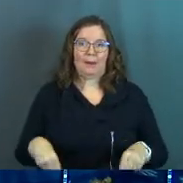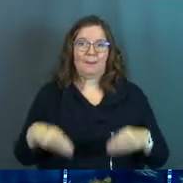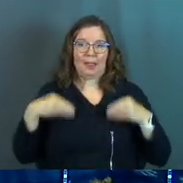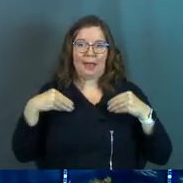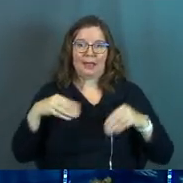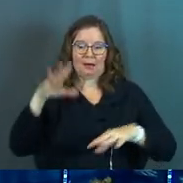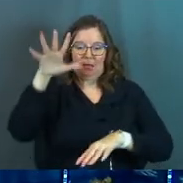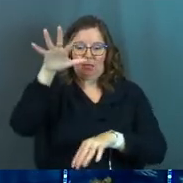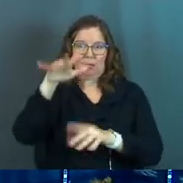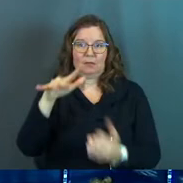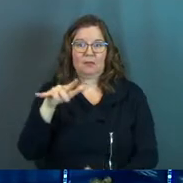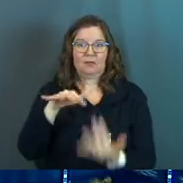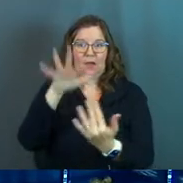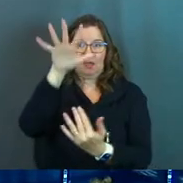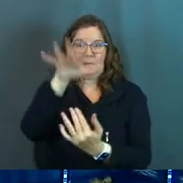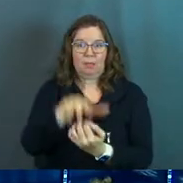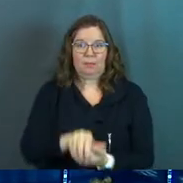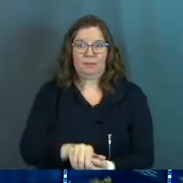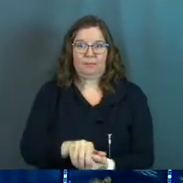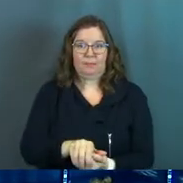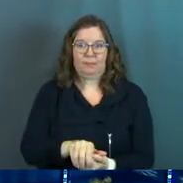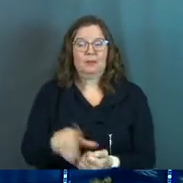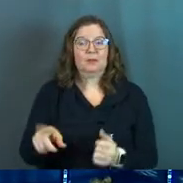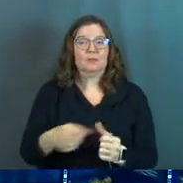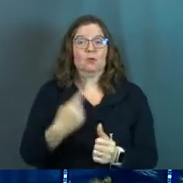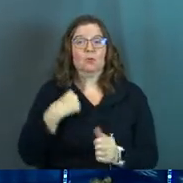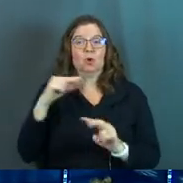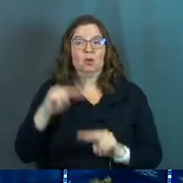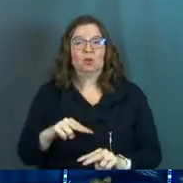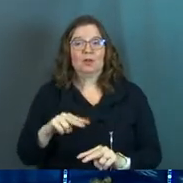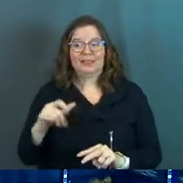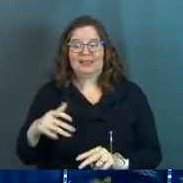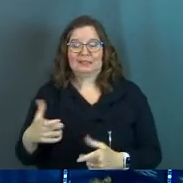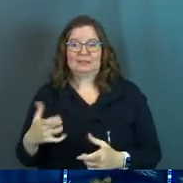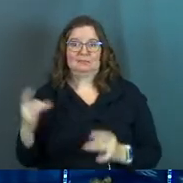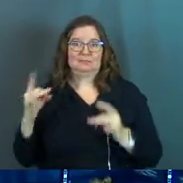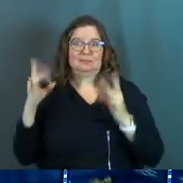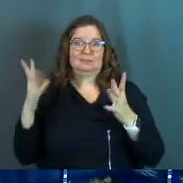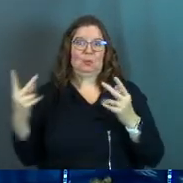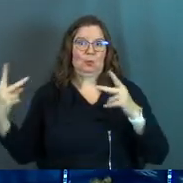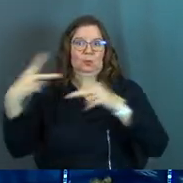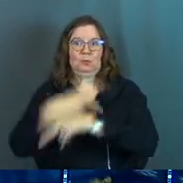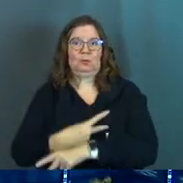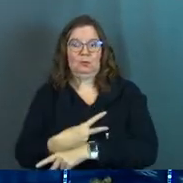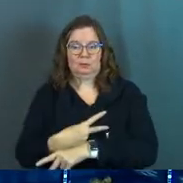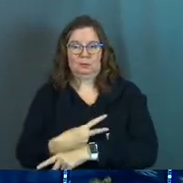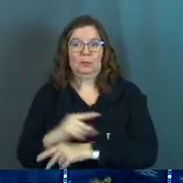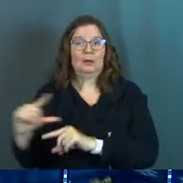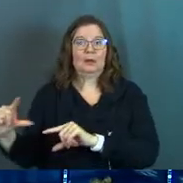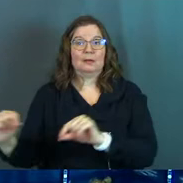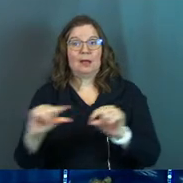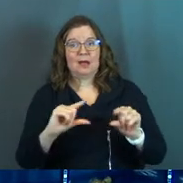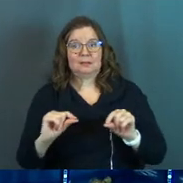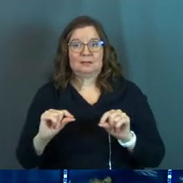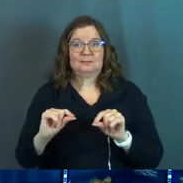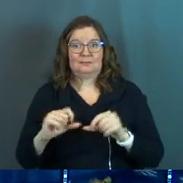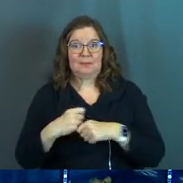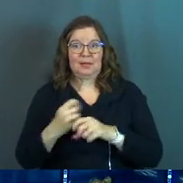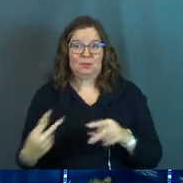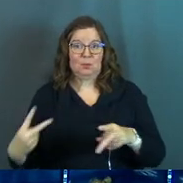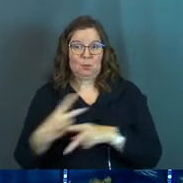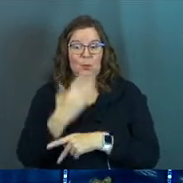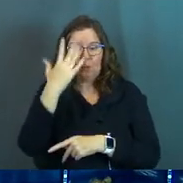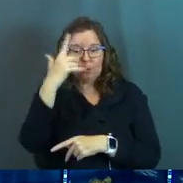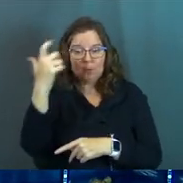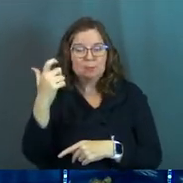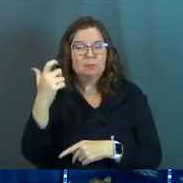fire. But this very first one that we're looking at, this is a can of gasoline, putting gossip in there. Because